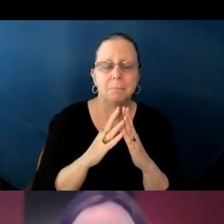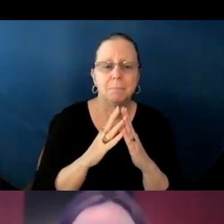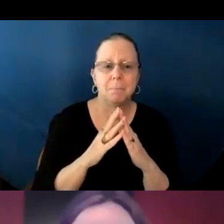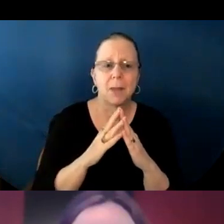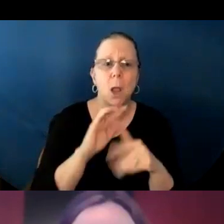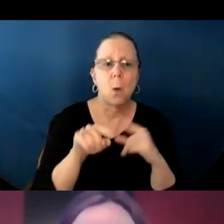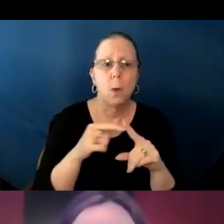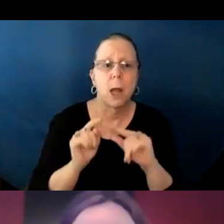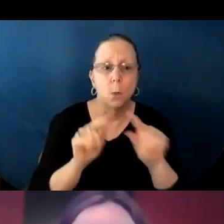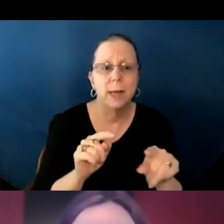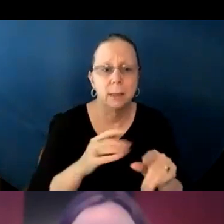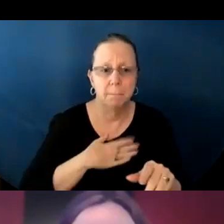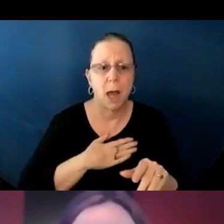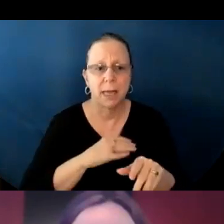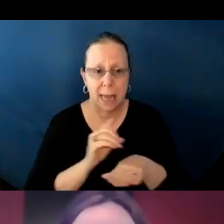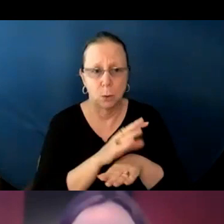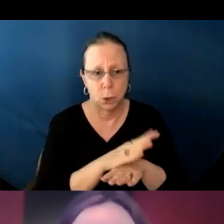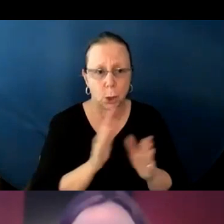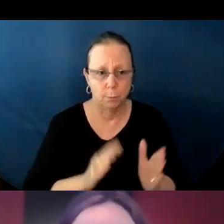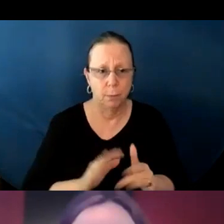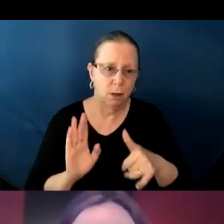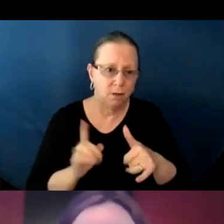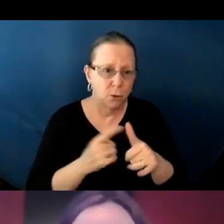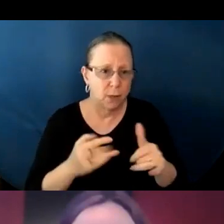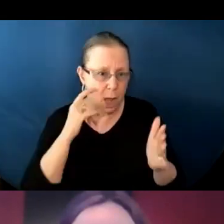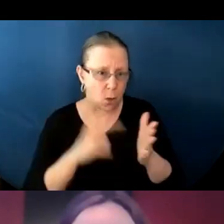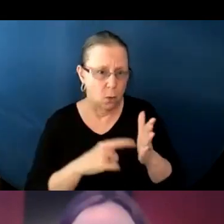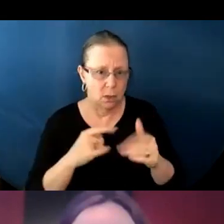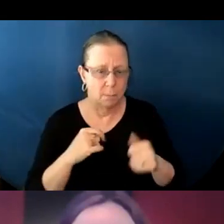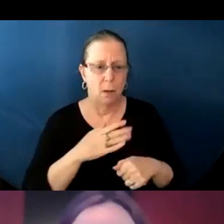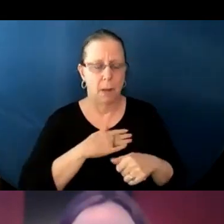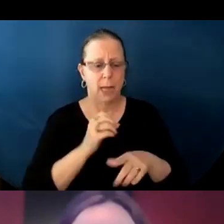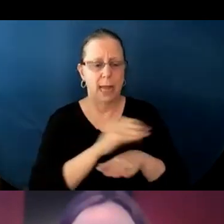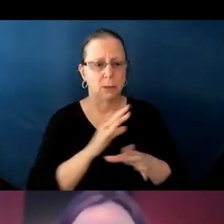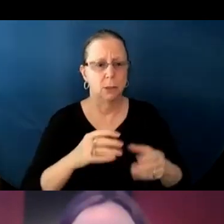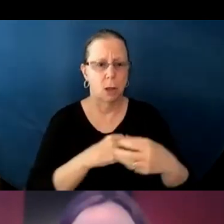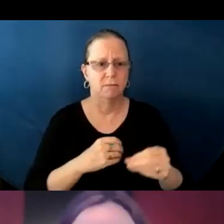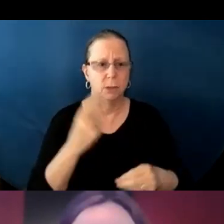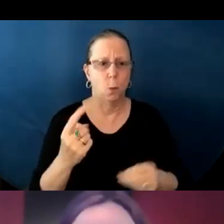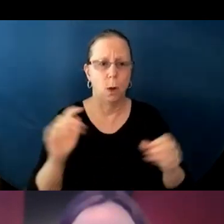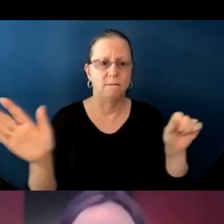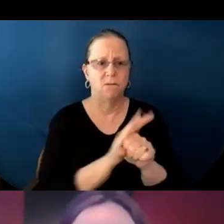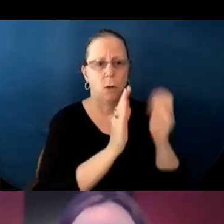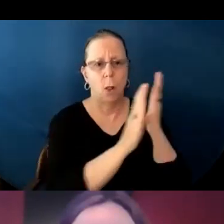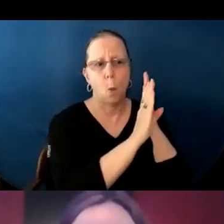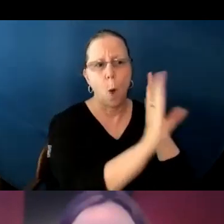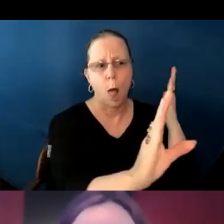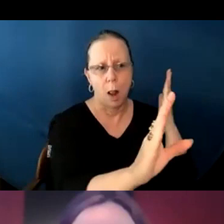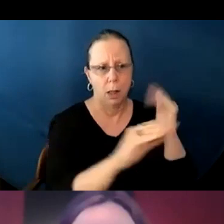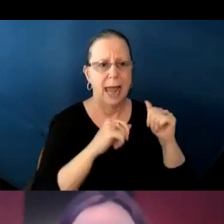When I went to my counselor, the first thing I noticed about her office was that one entire wall was nothing but